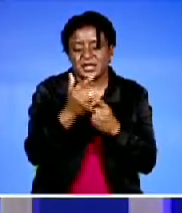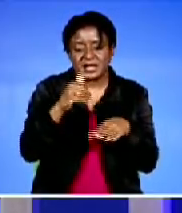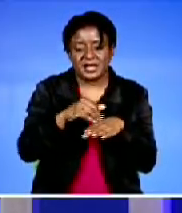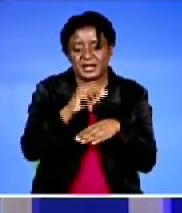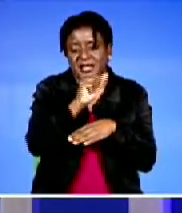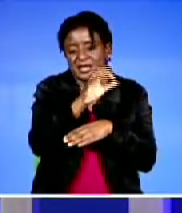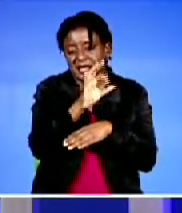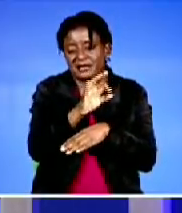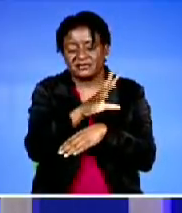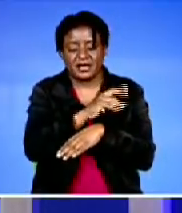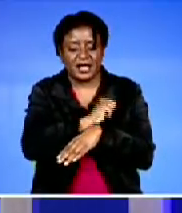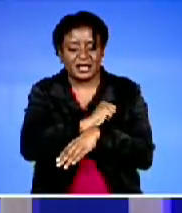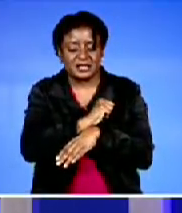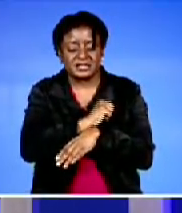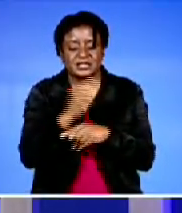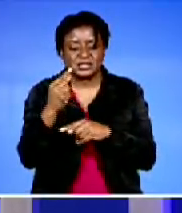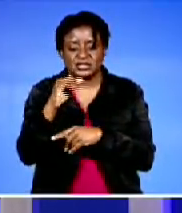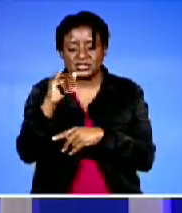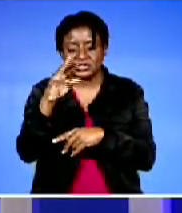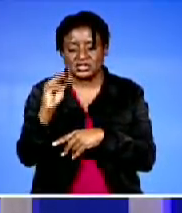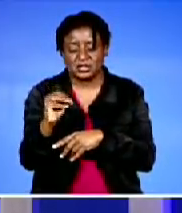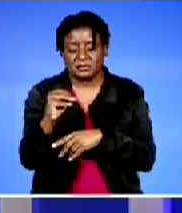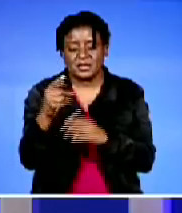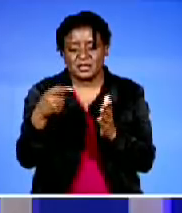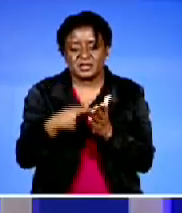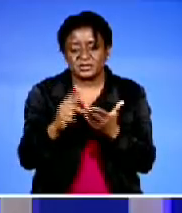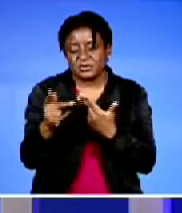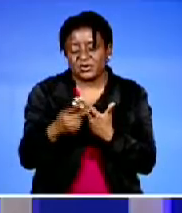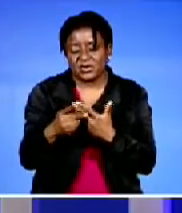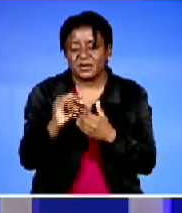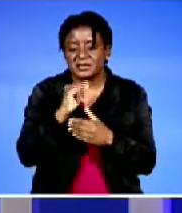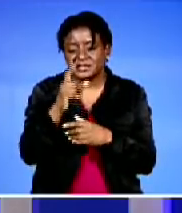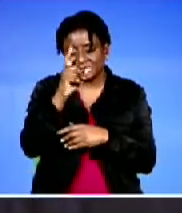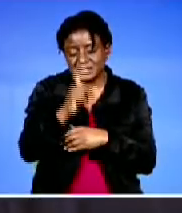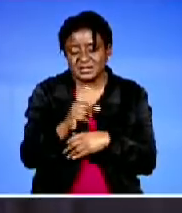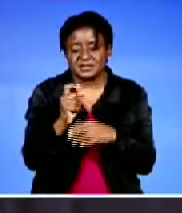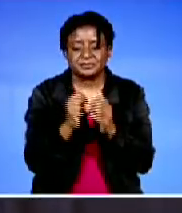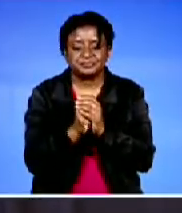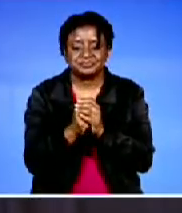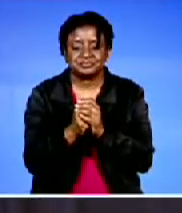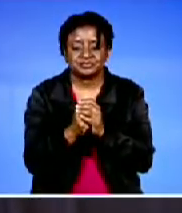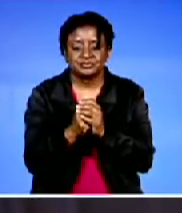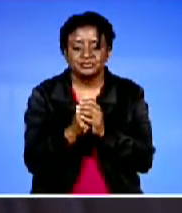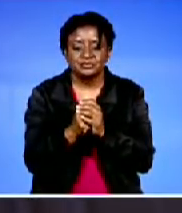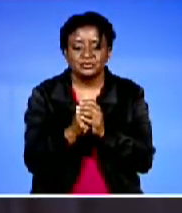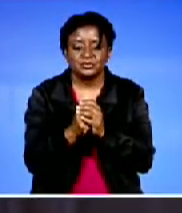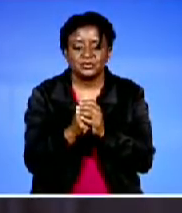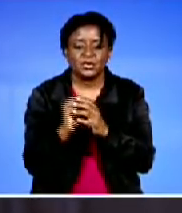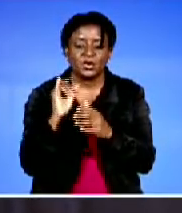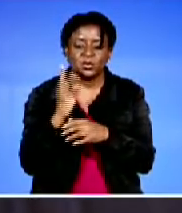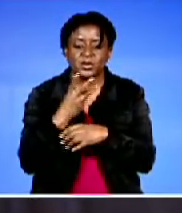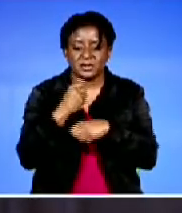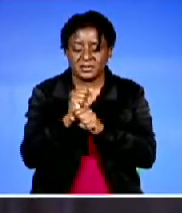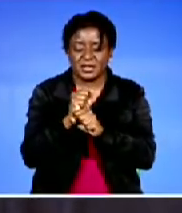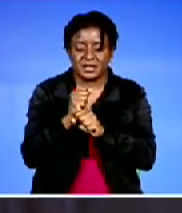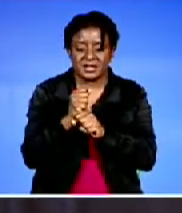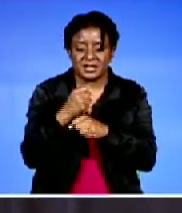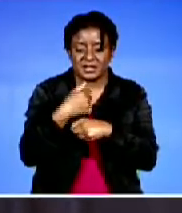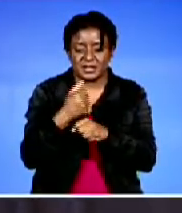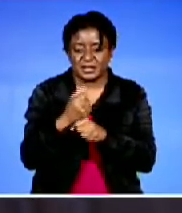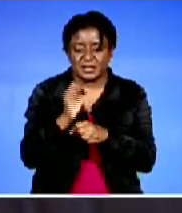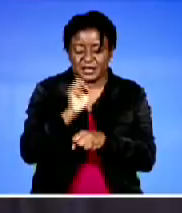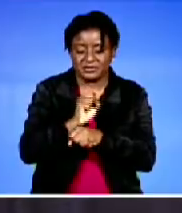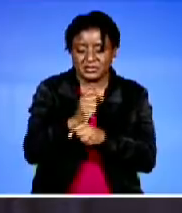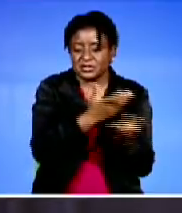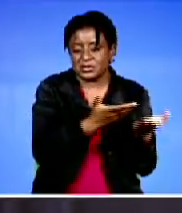Gym. Organizer Randy Cunningham says this initiative is a much-needed one. We are making an effort to bring junior